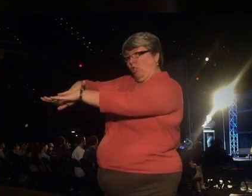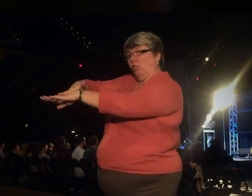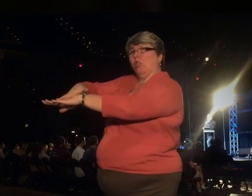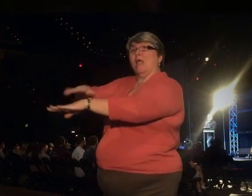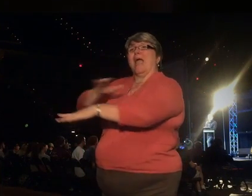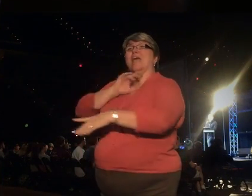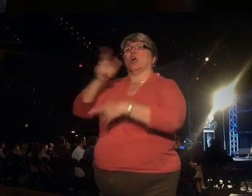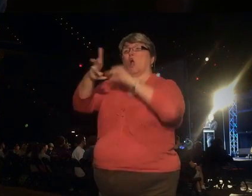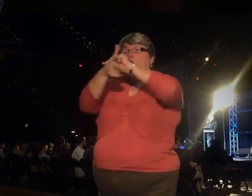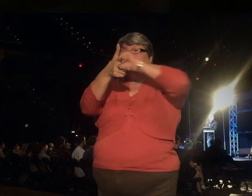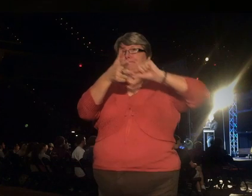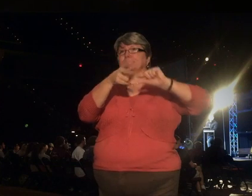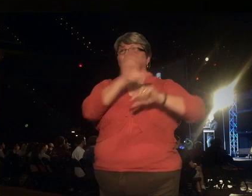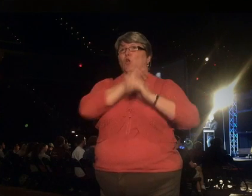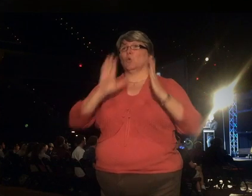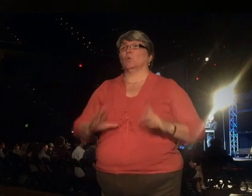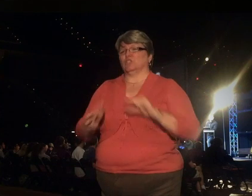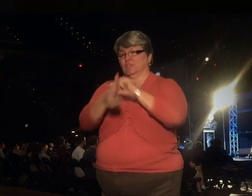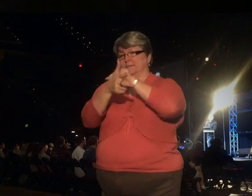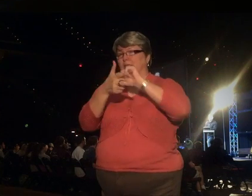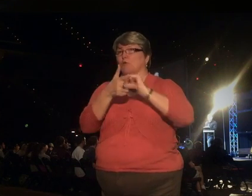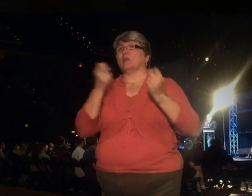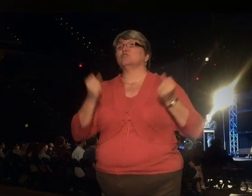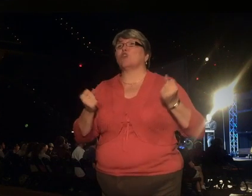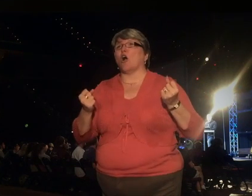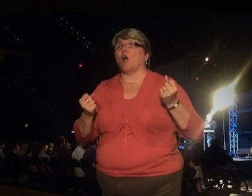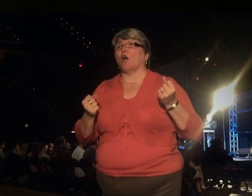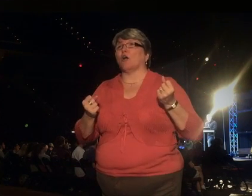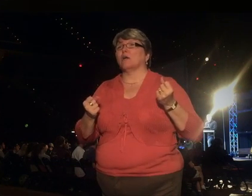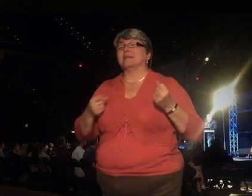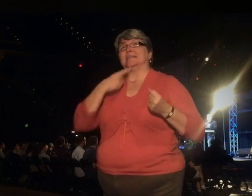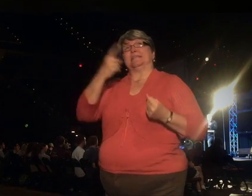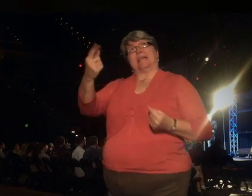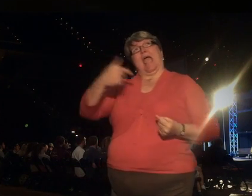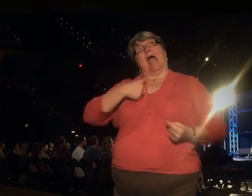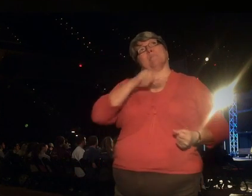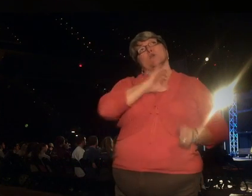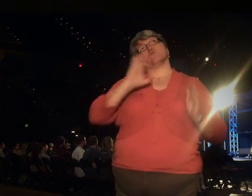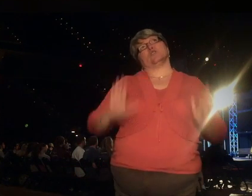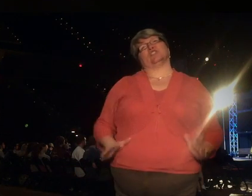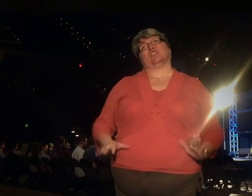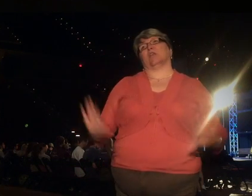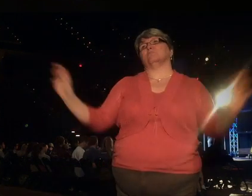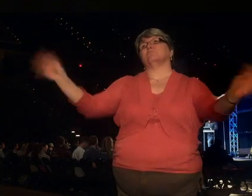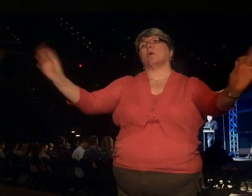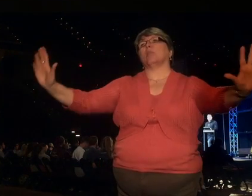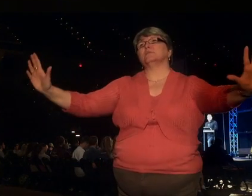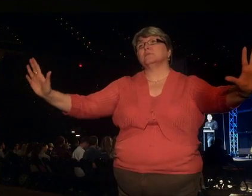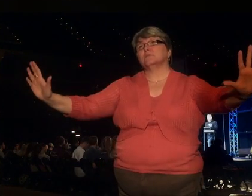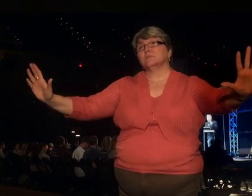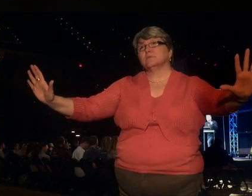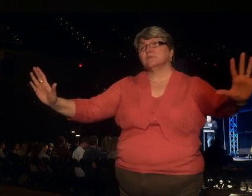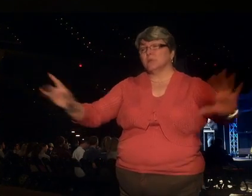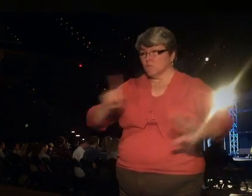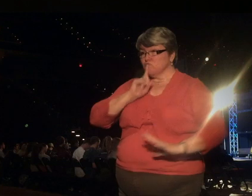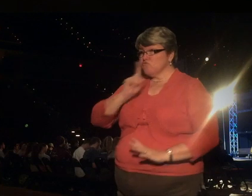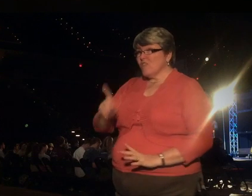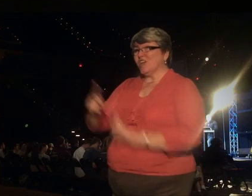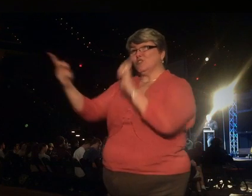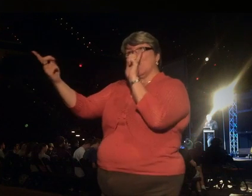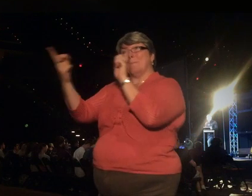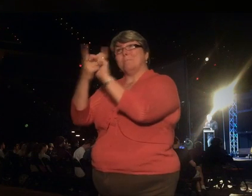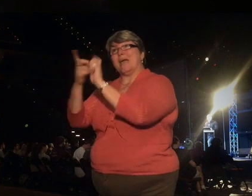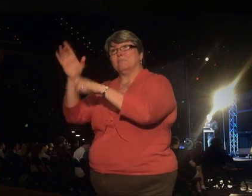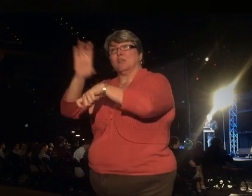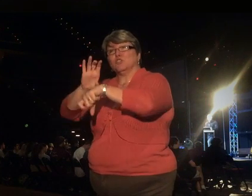on the back of his truck, right? Saying you're a Christian means nothing to me. The fact that you met him at a church or at